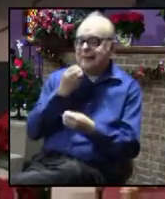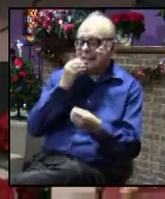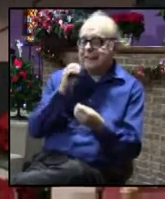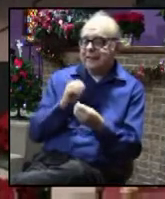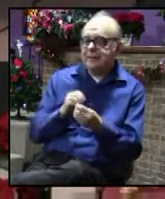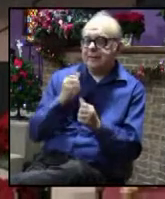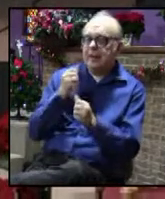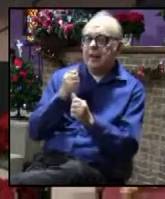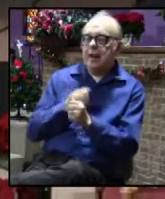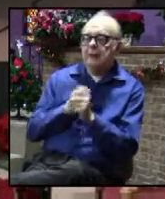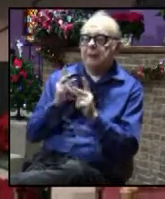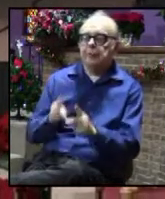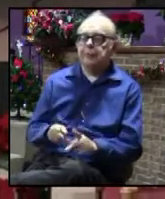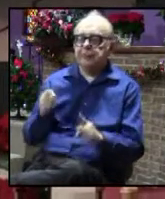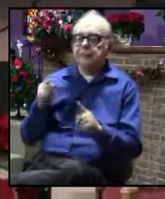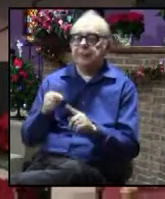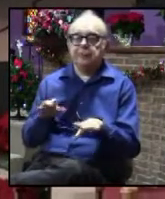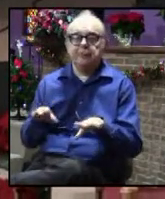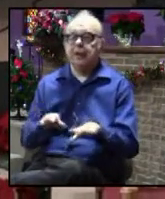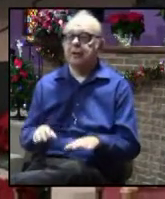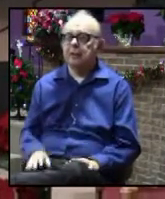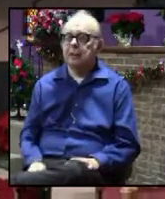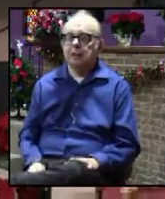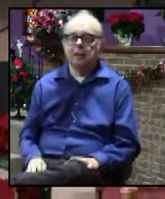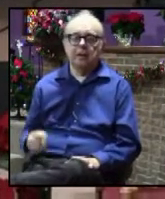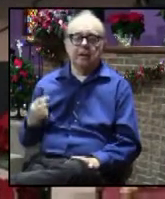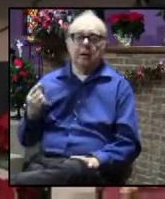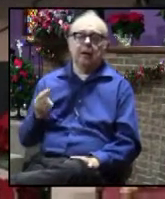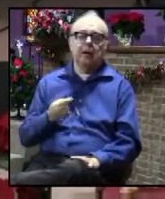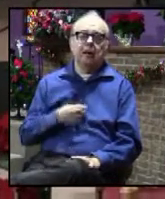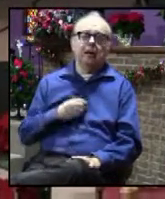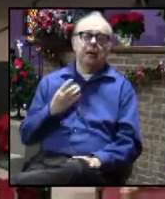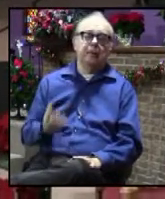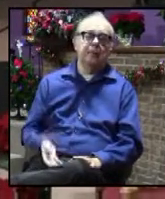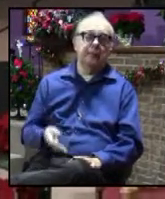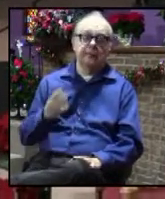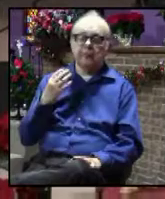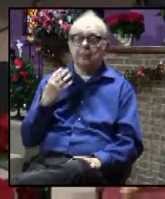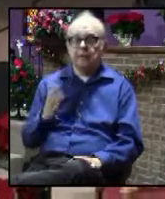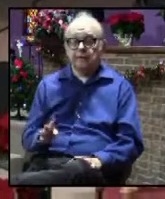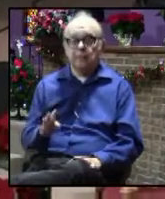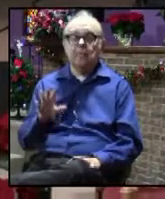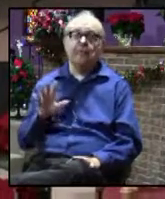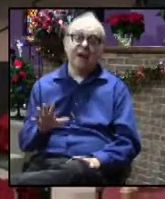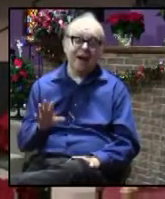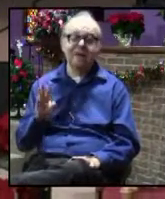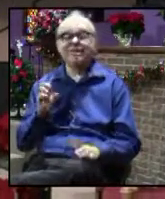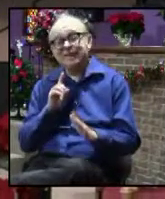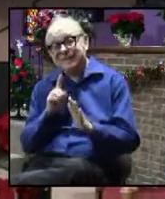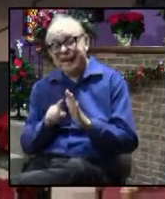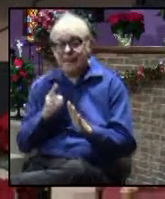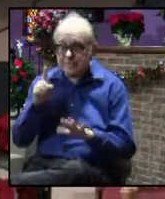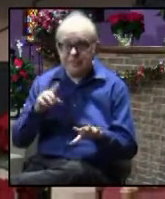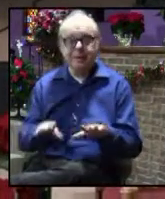and tell them thank you. We are there for 4, 5, 6 hours opening presents.